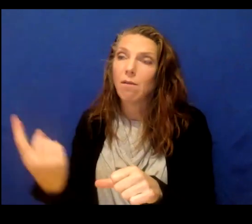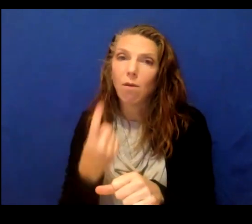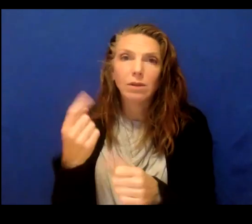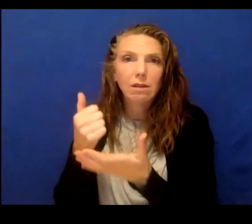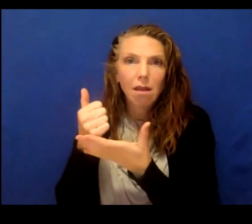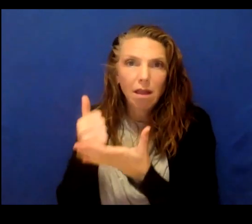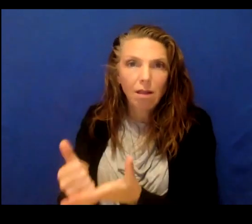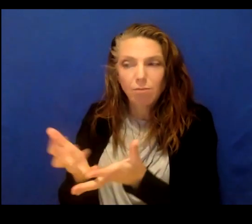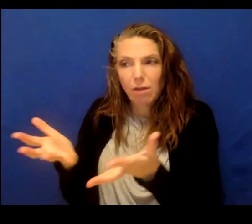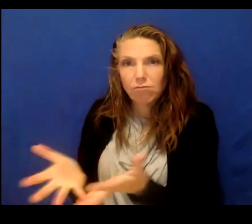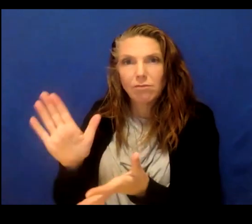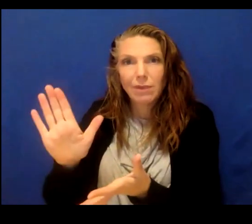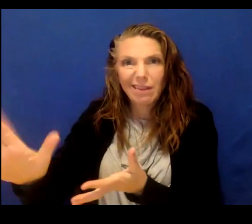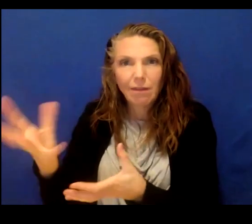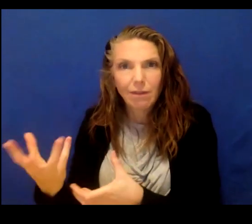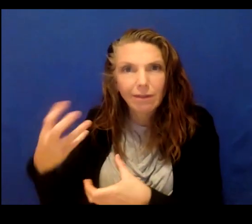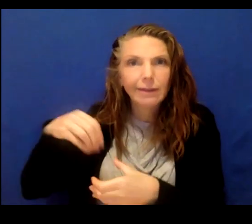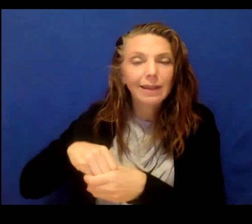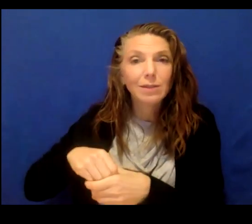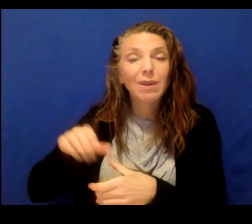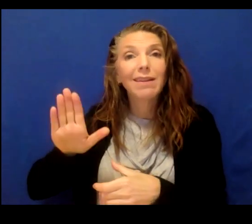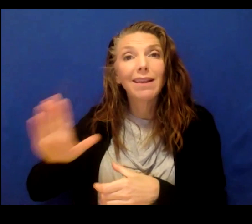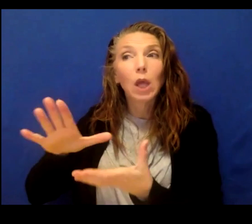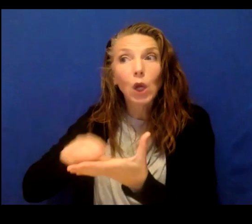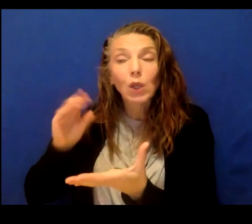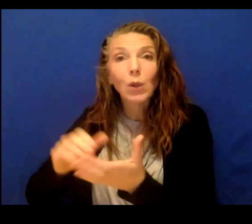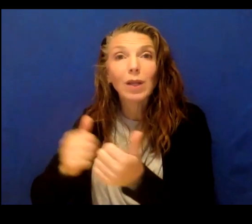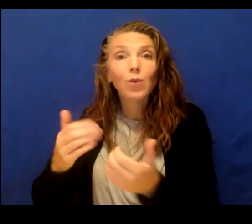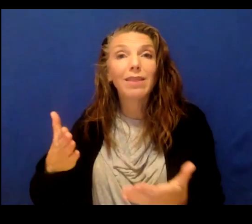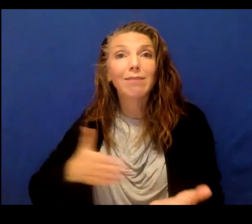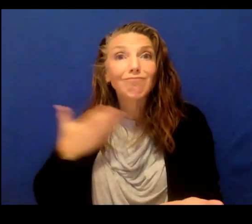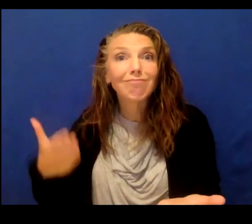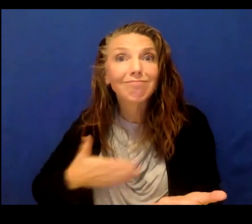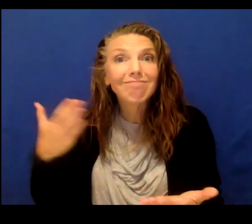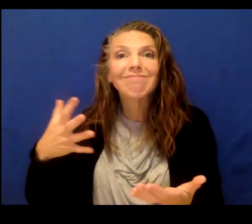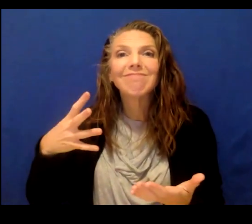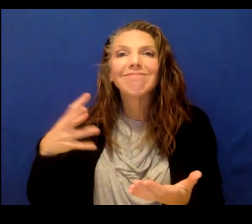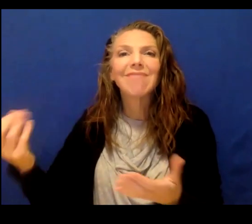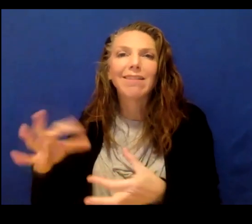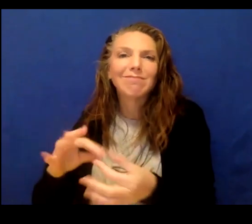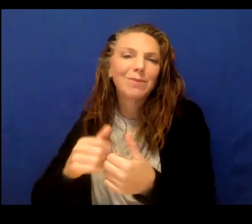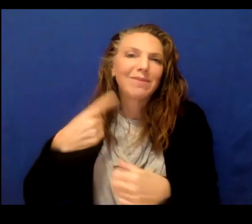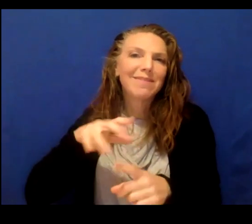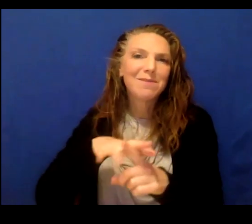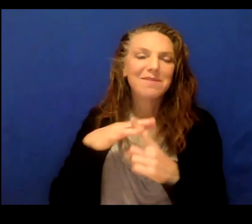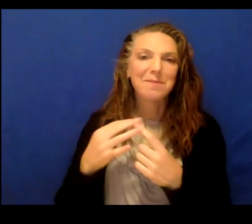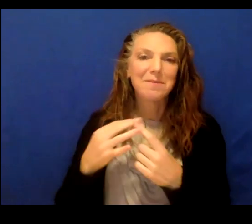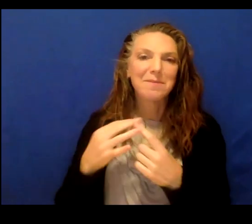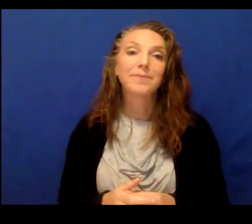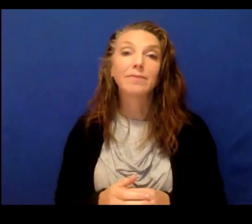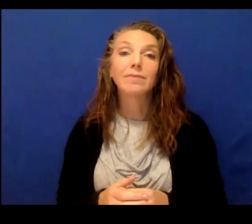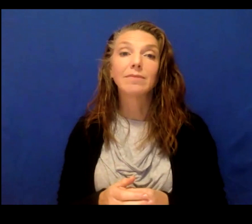their engagement and their joyful learning and belonging in our environment. And so the routines offer this